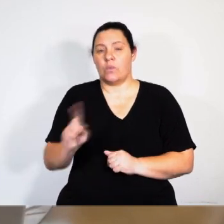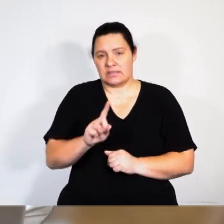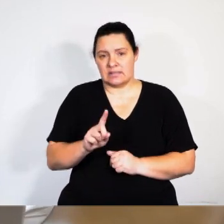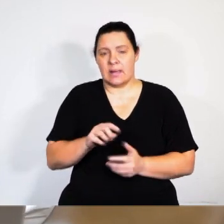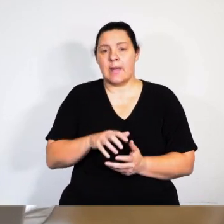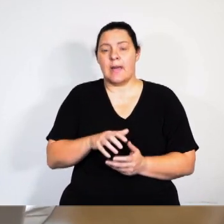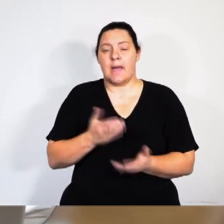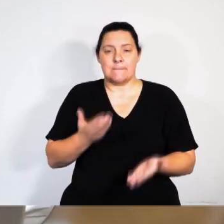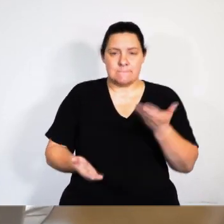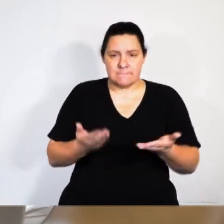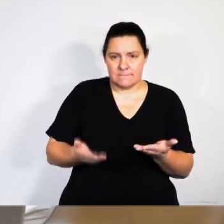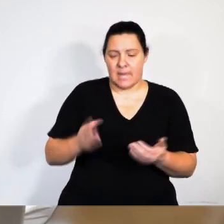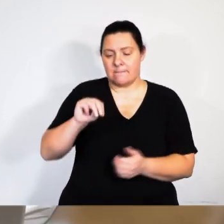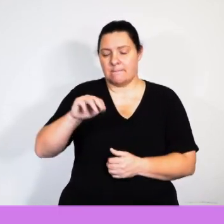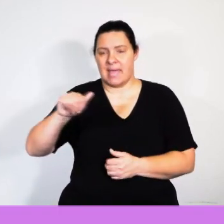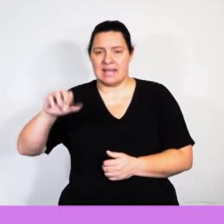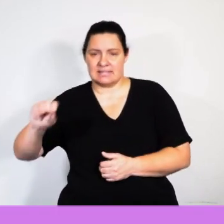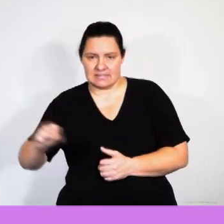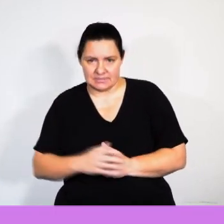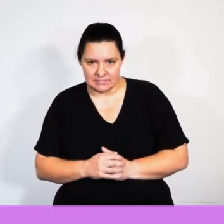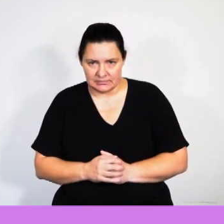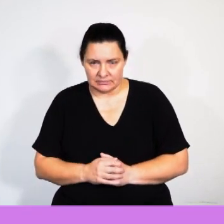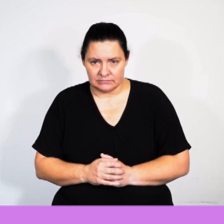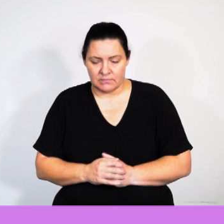section will be on mass and weight.